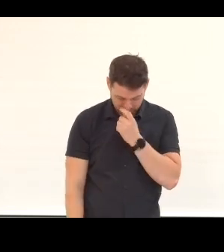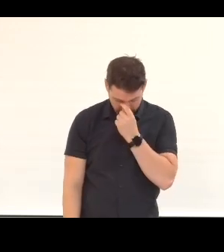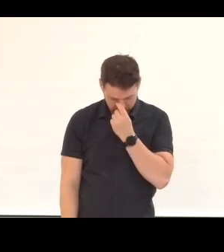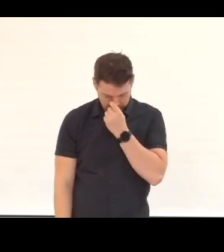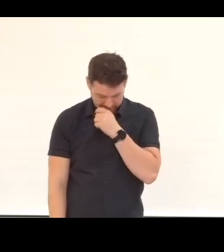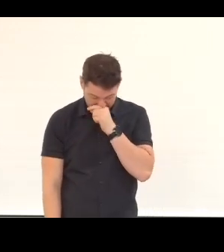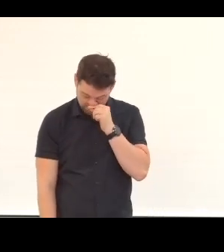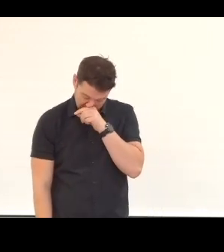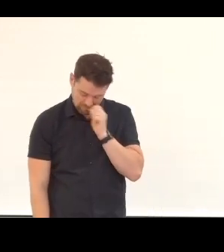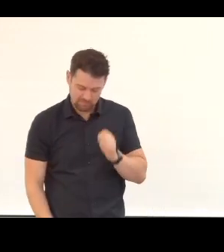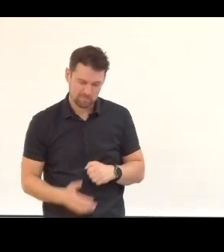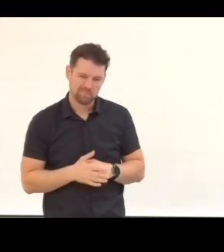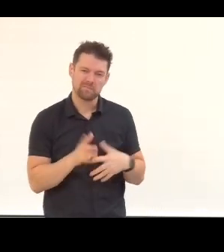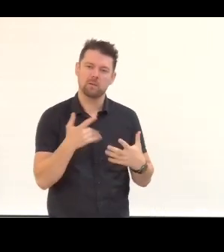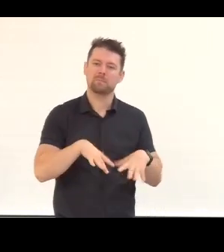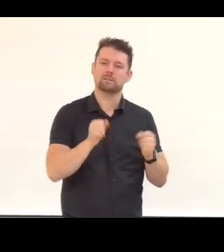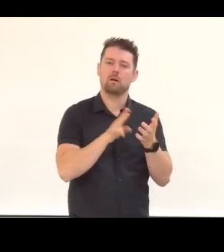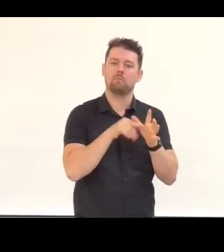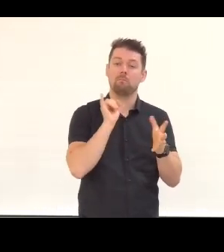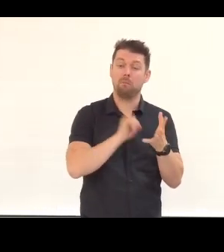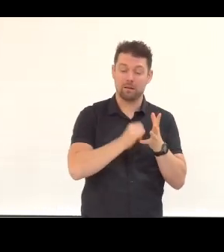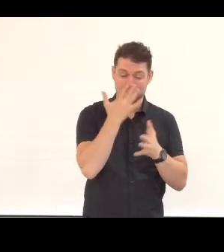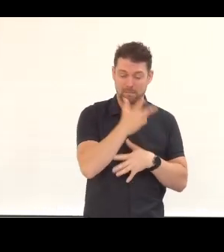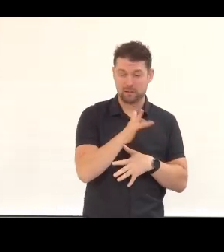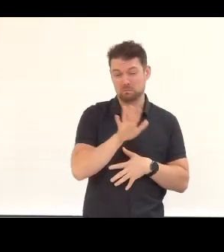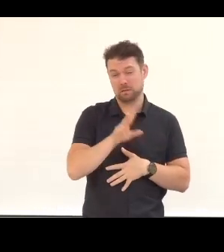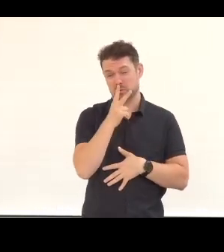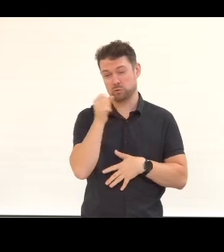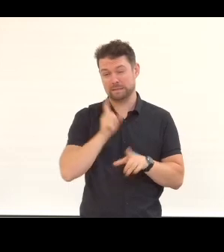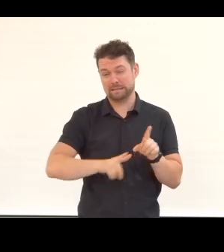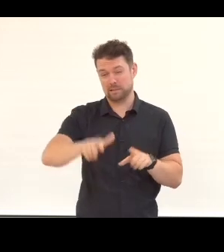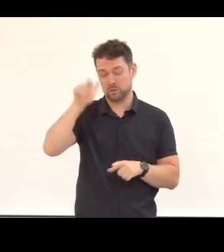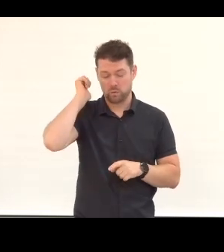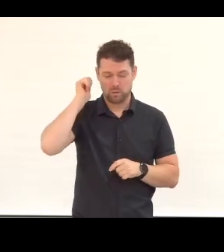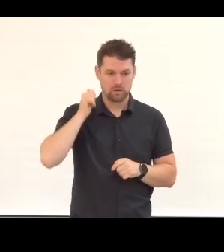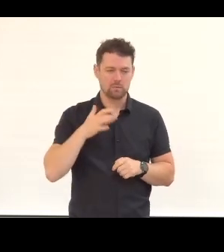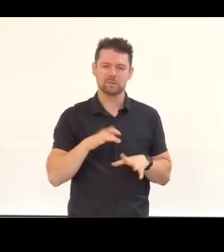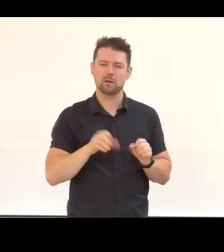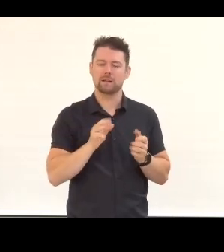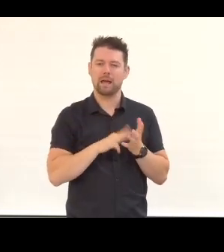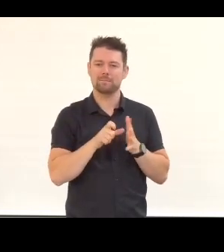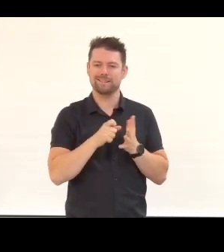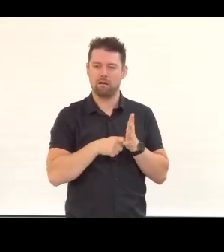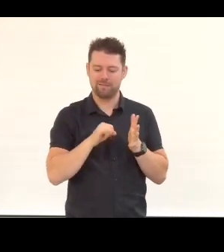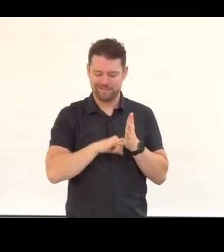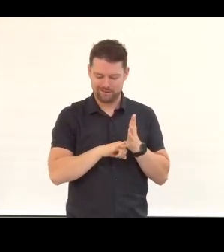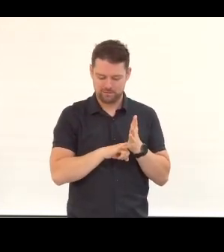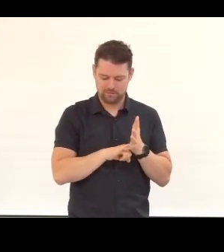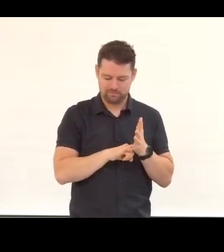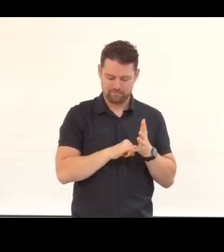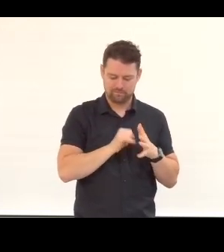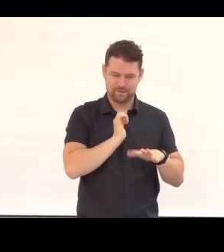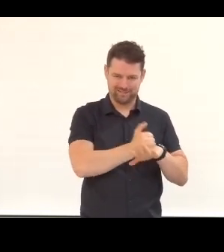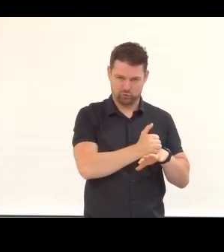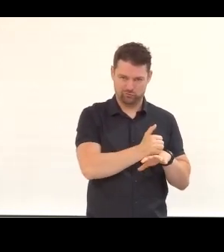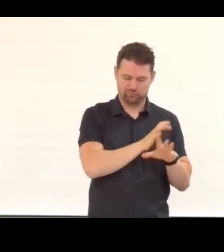Mars Analogue simulations approximately 20 years ago. We started at MDRS. So we were guests at the MDRS station,